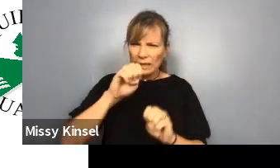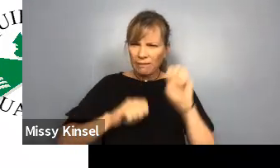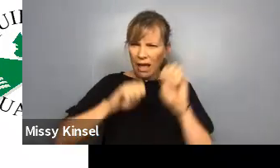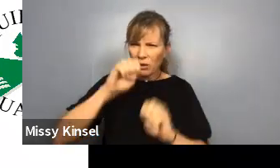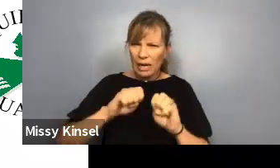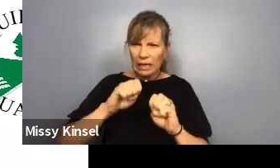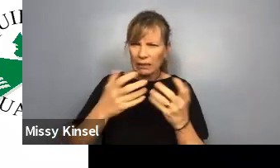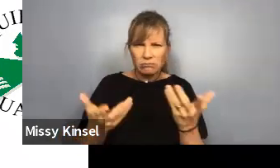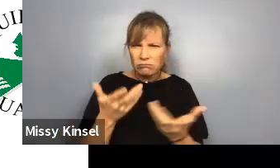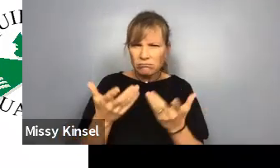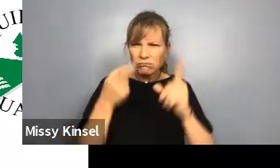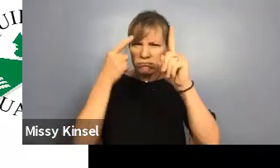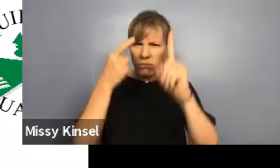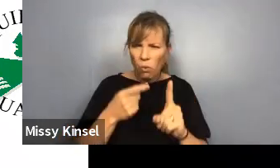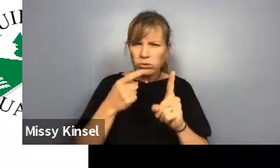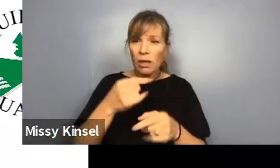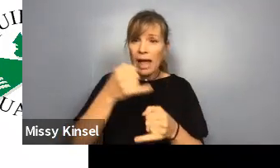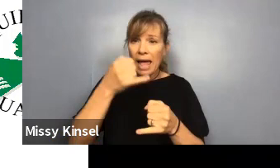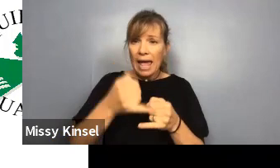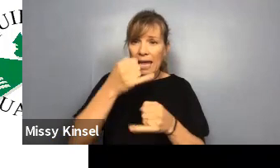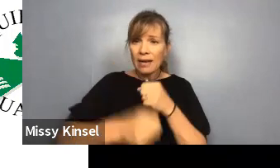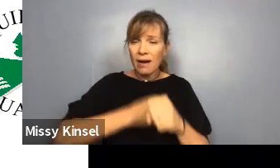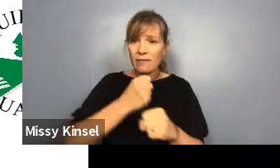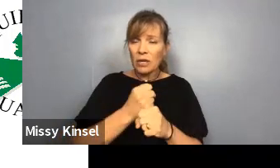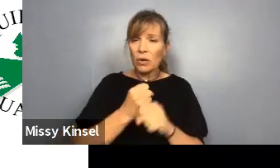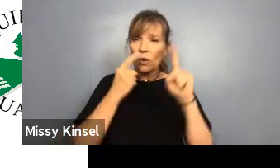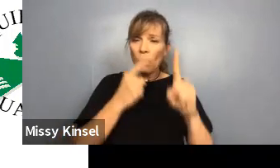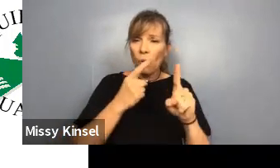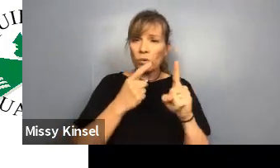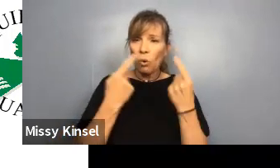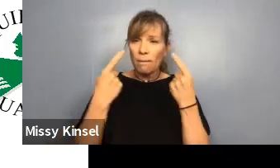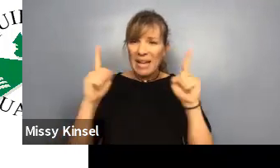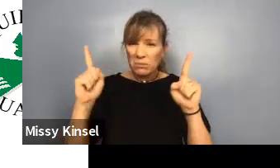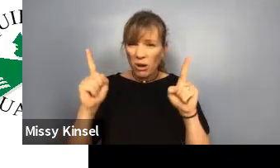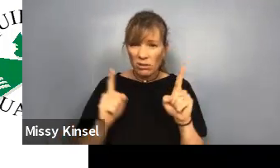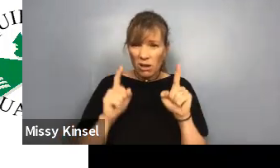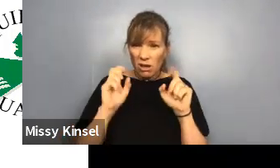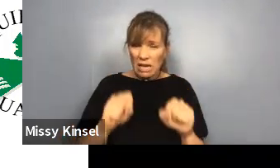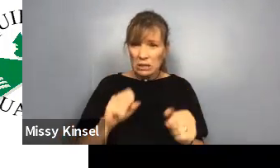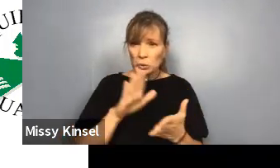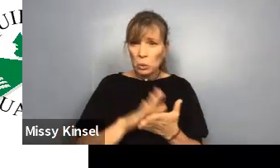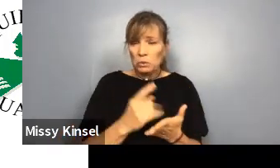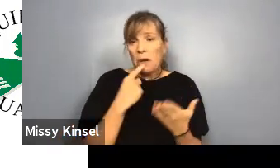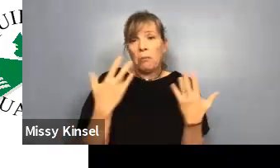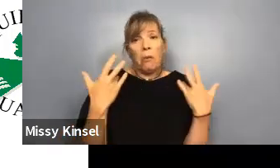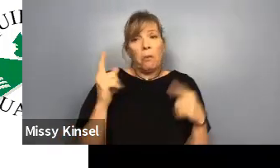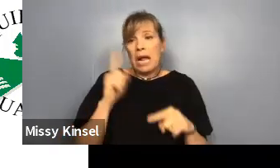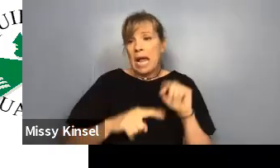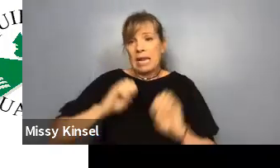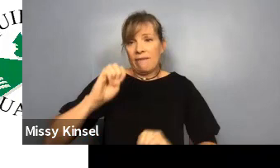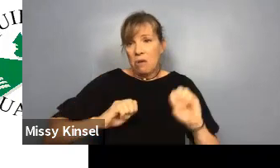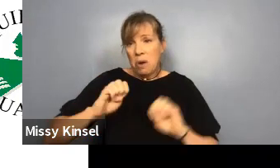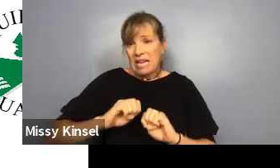evaluating the end of the year goals or benchmarks? Can the school say they're not able to evaluate?